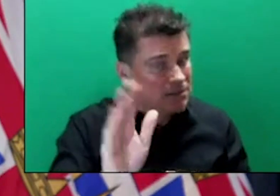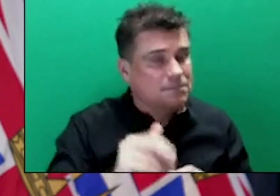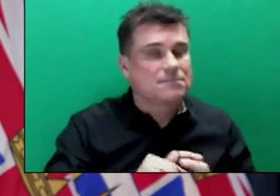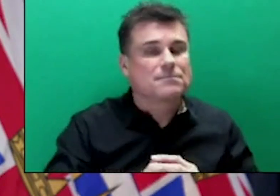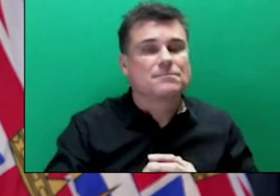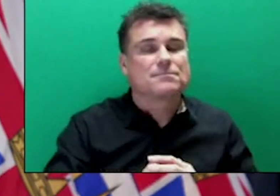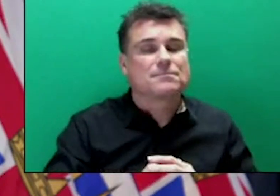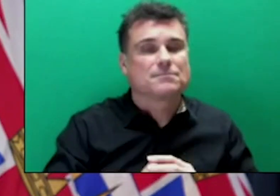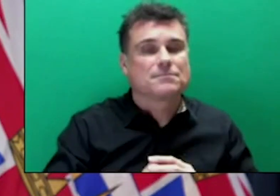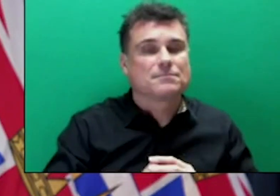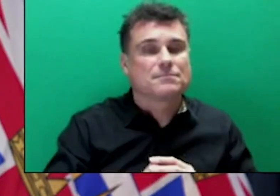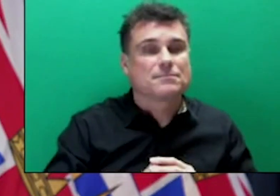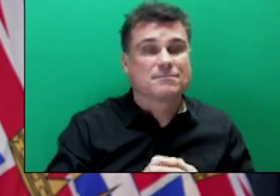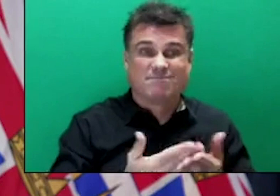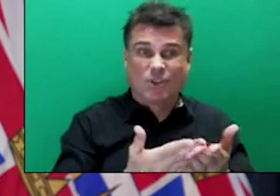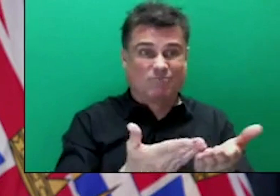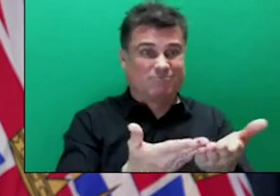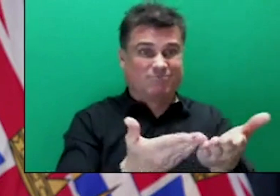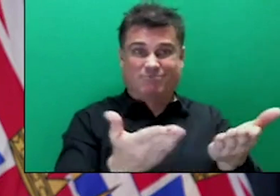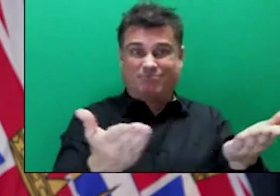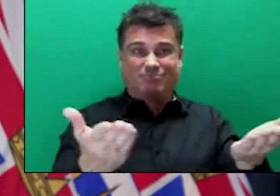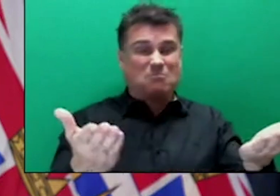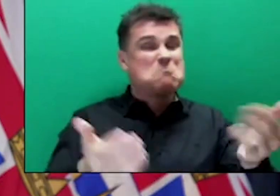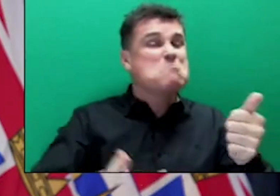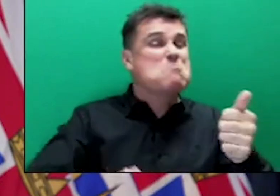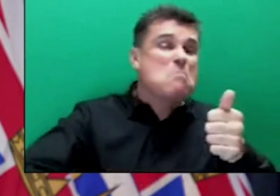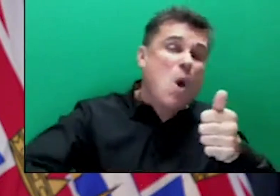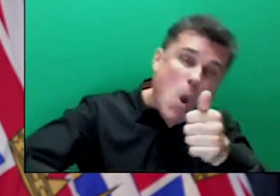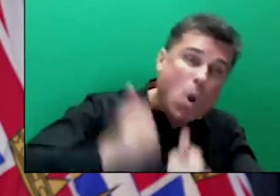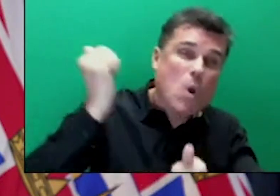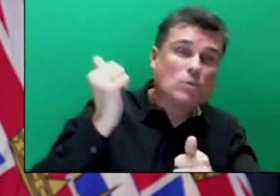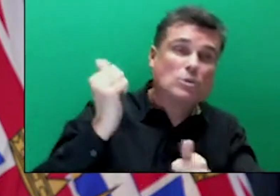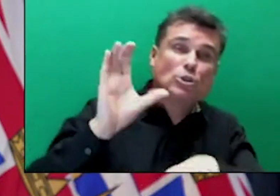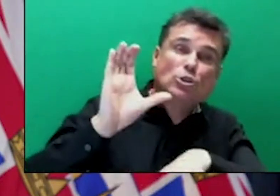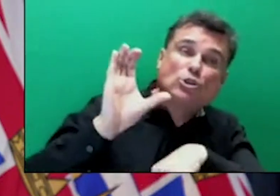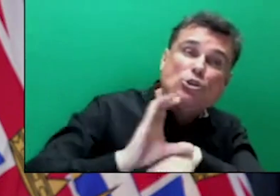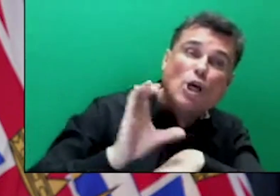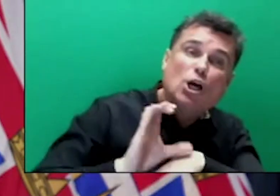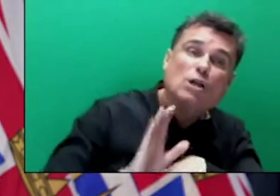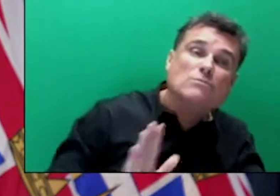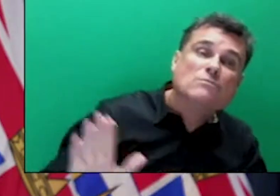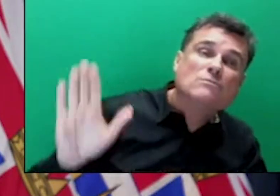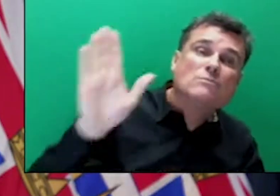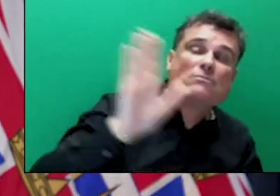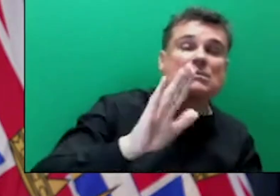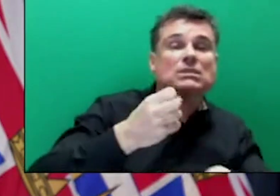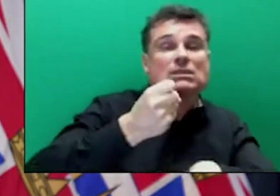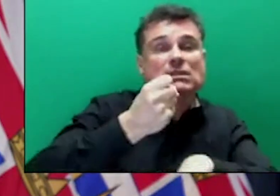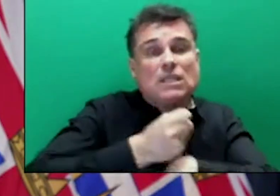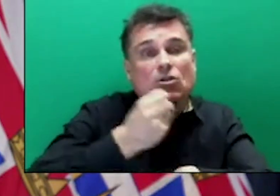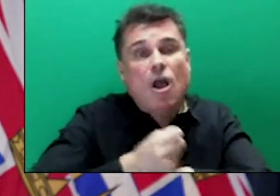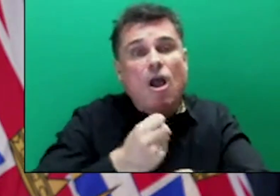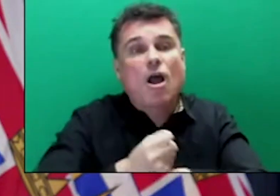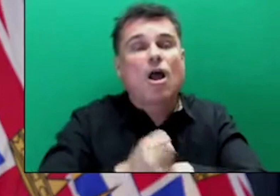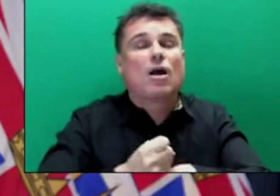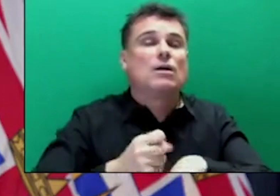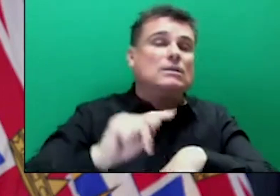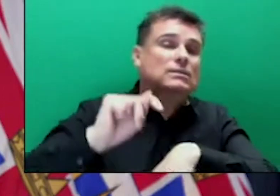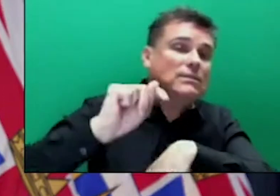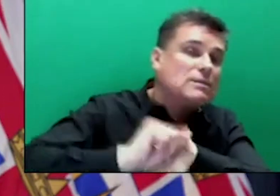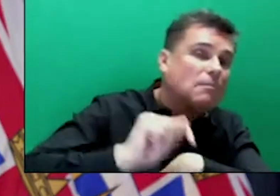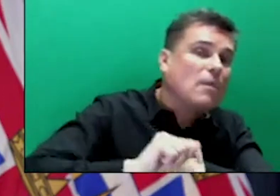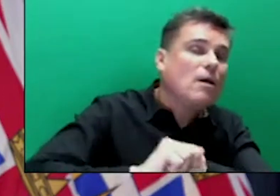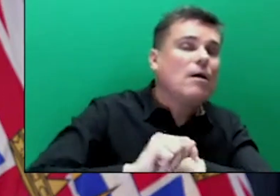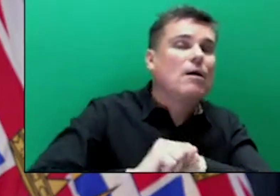churches, synagogues, gurdwaras, temples, who have taken this to heart and are doing everything they can